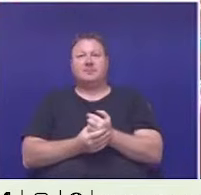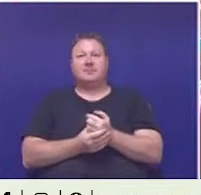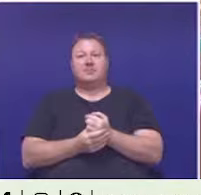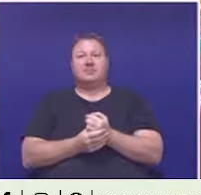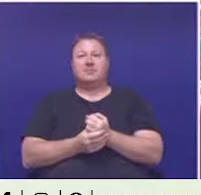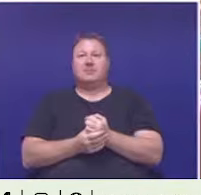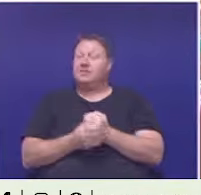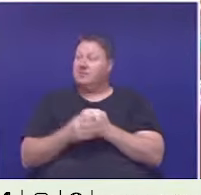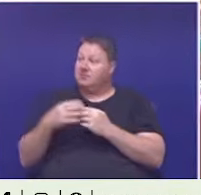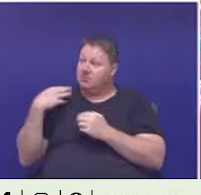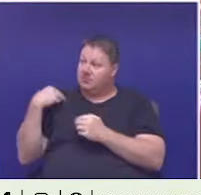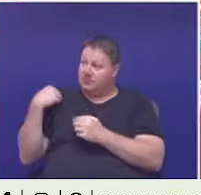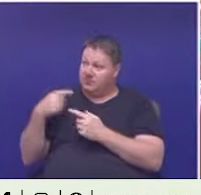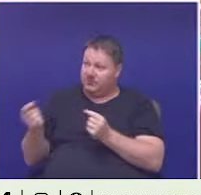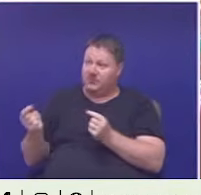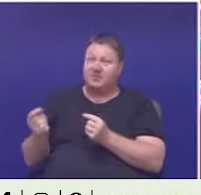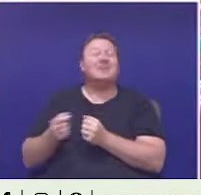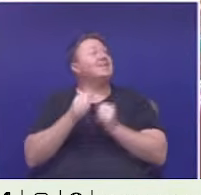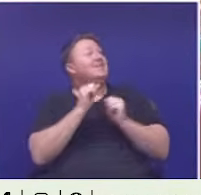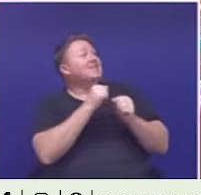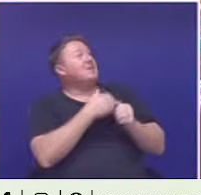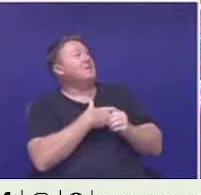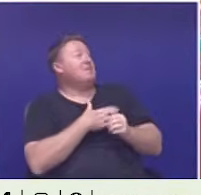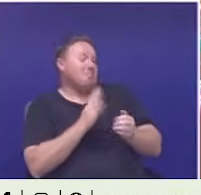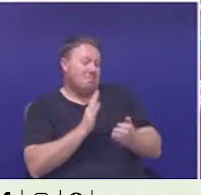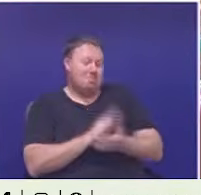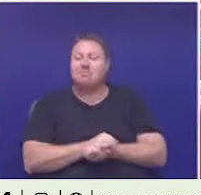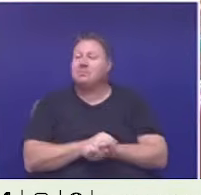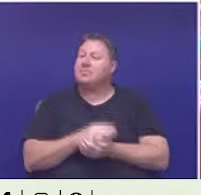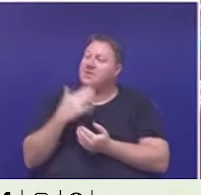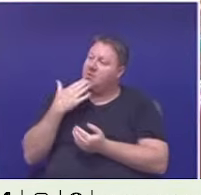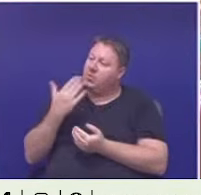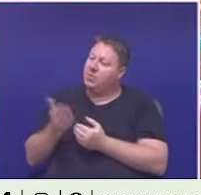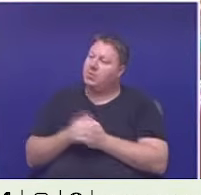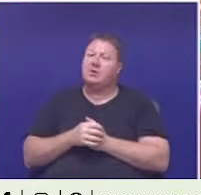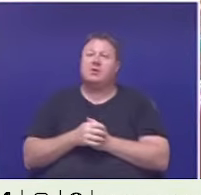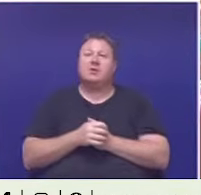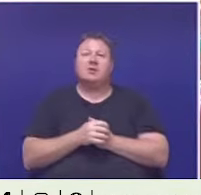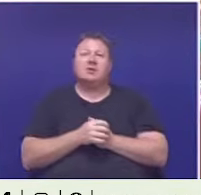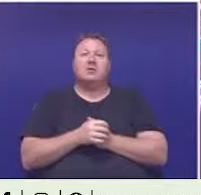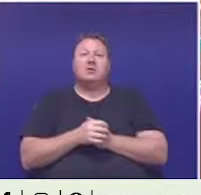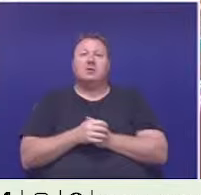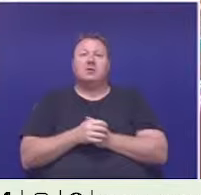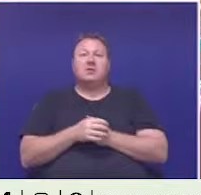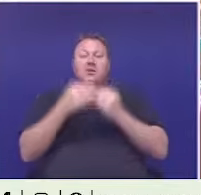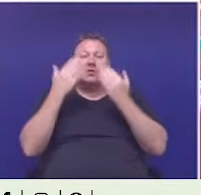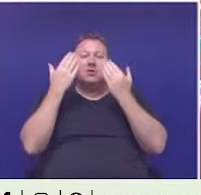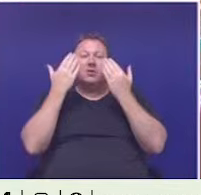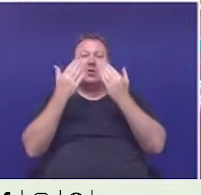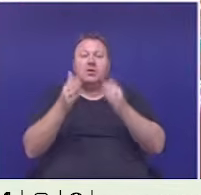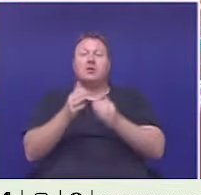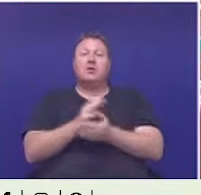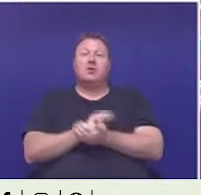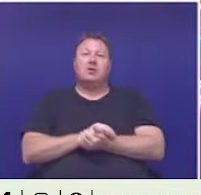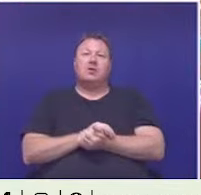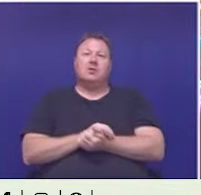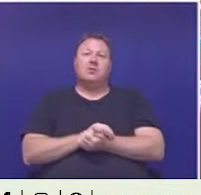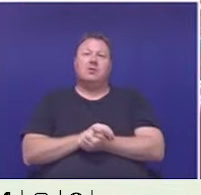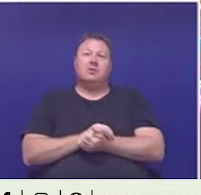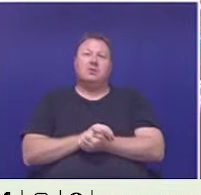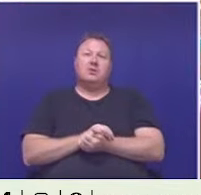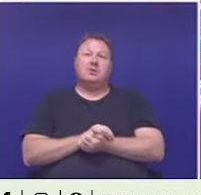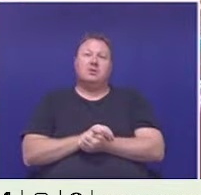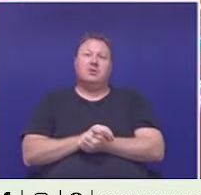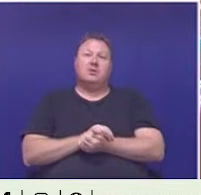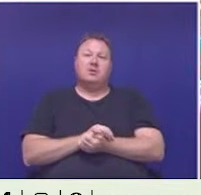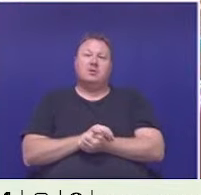Are you done, Minister? Yes, ma'am. Thank you. Honorable Monday, you may ask the Minister the follow-up